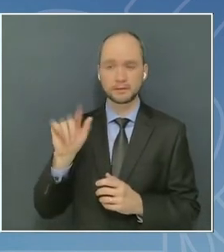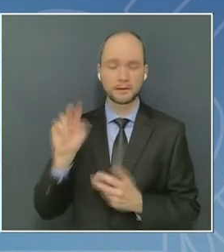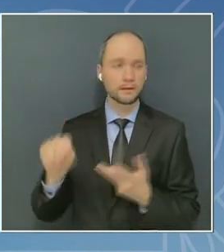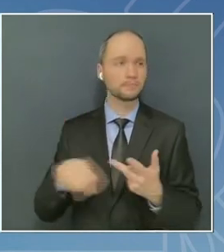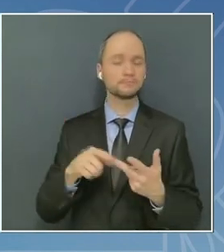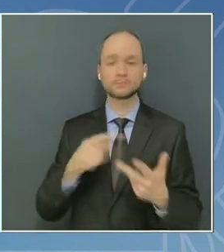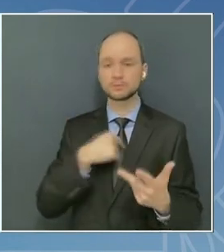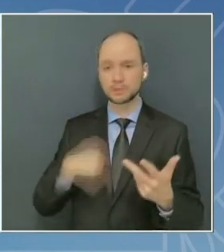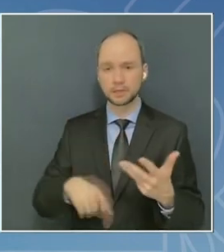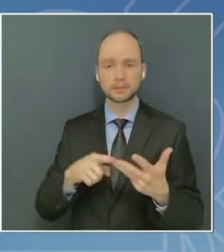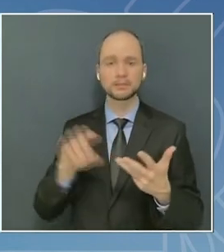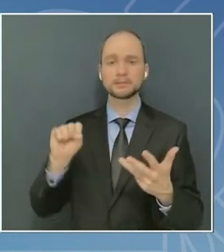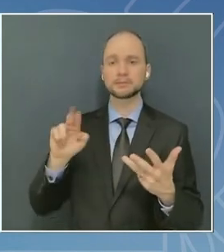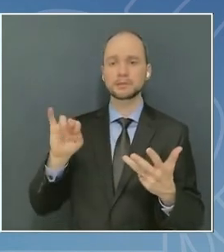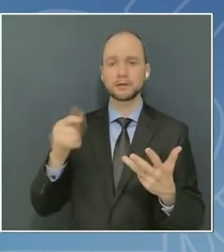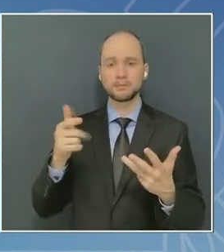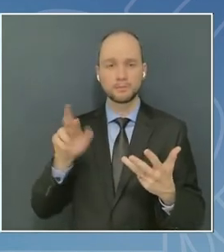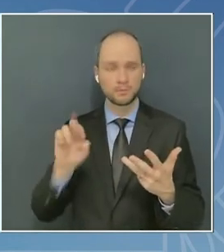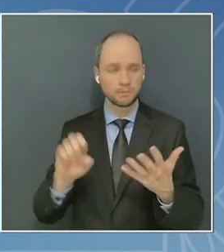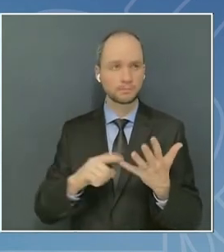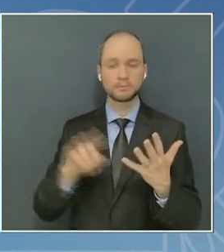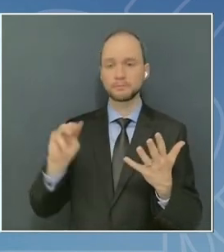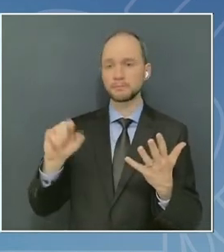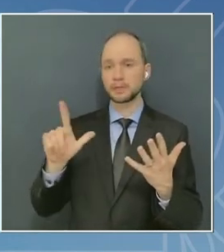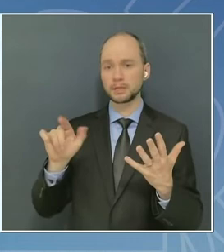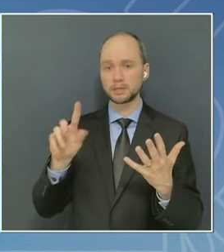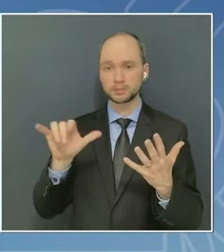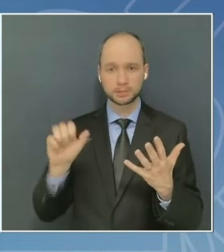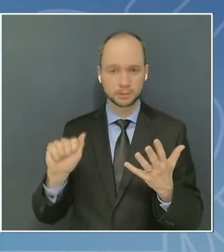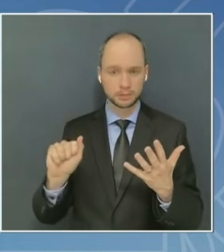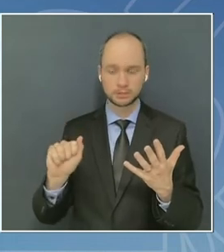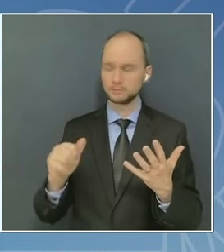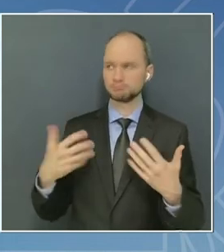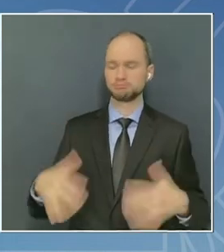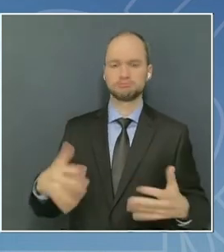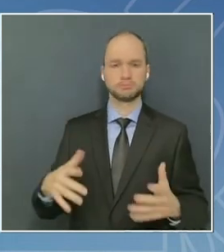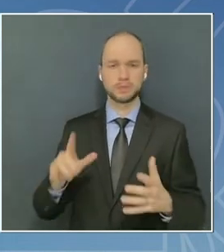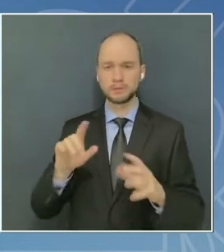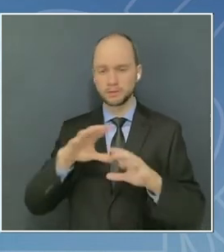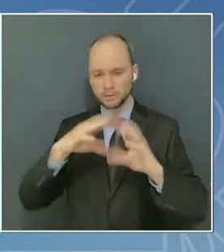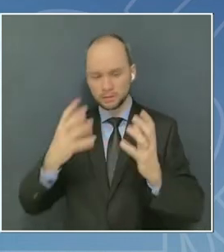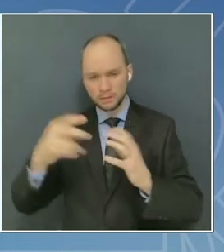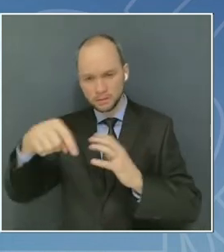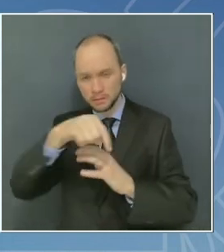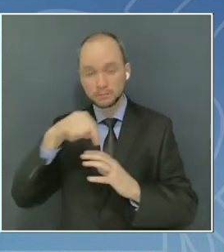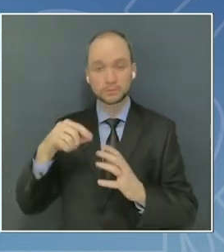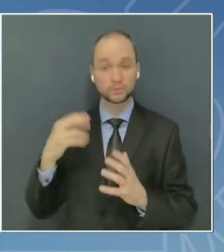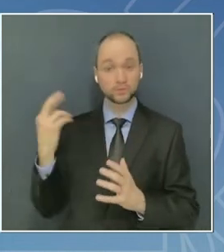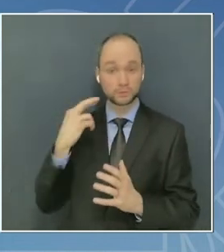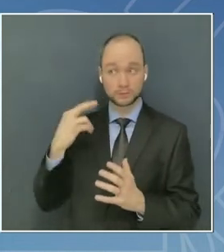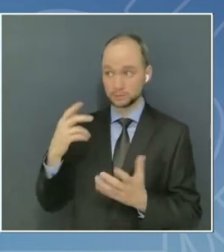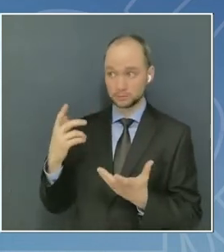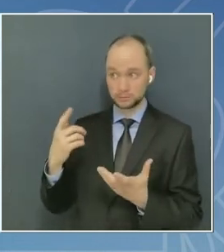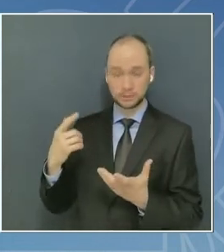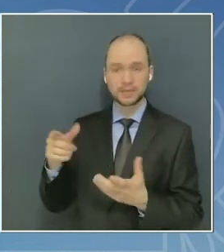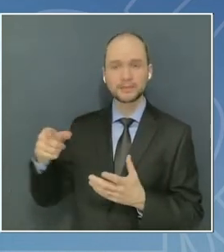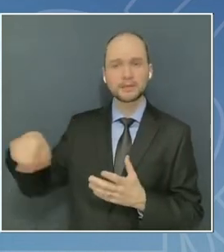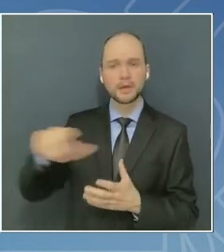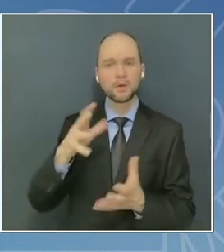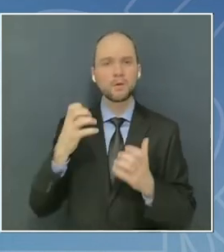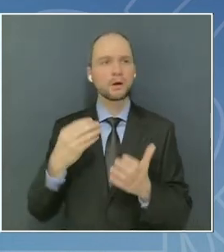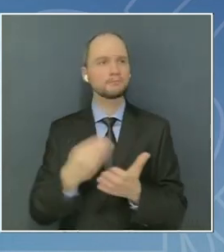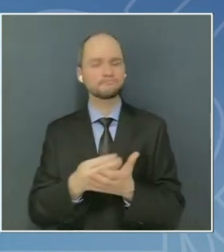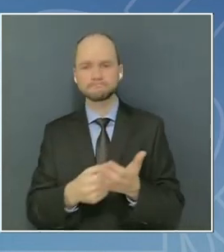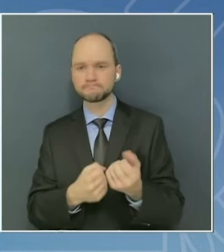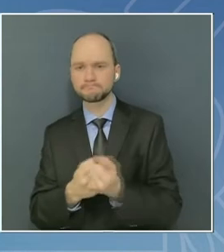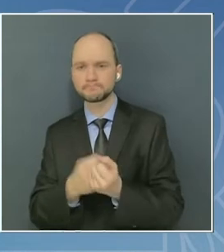Malaysia, all over the world. And the reason for that is because these are the people who are looking for financing for their